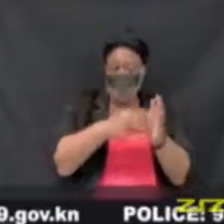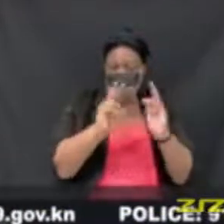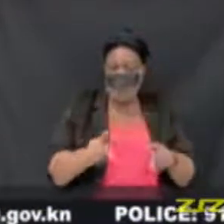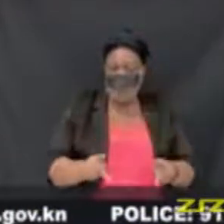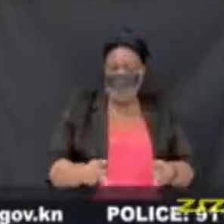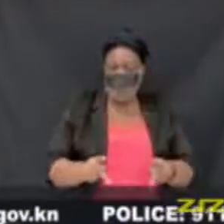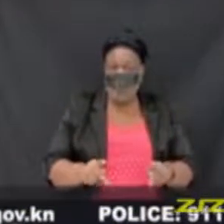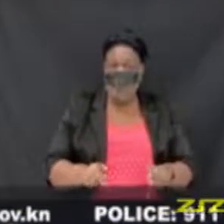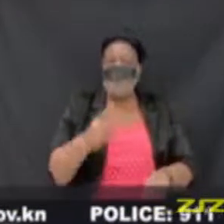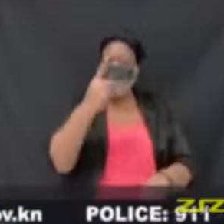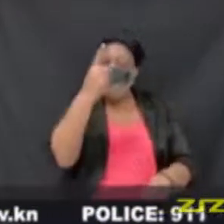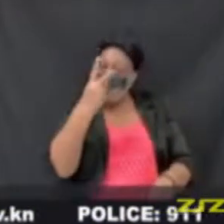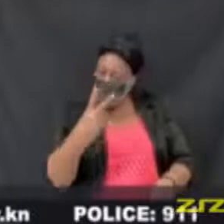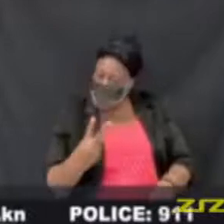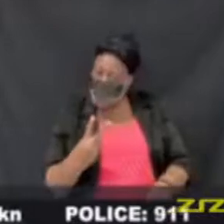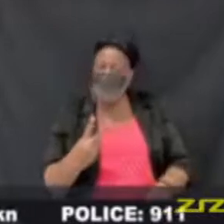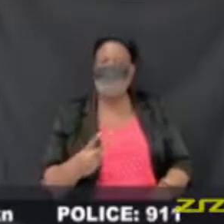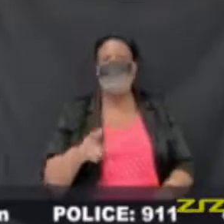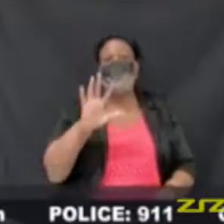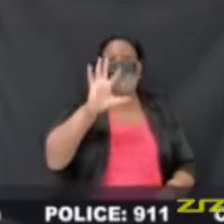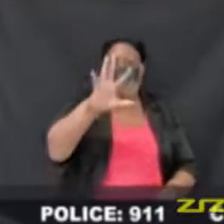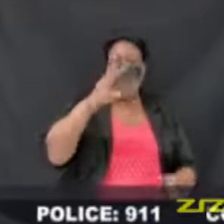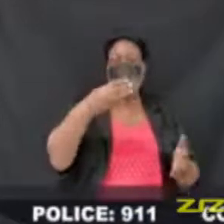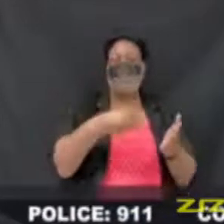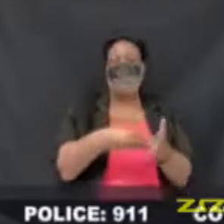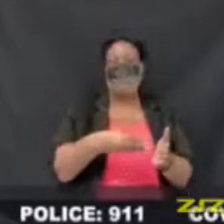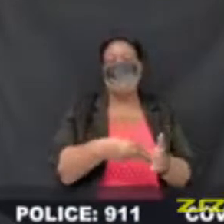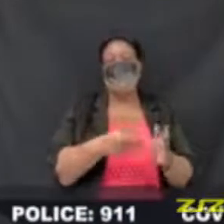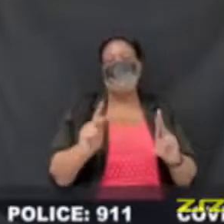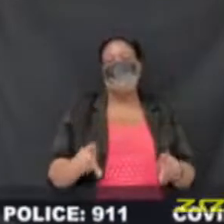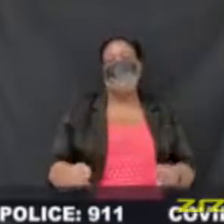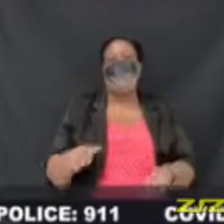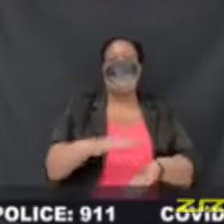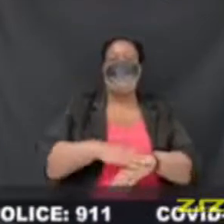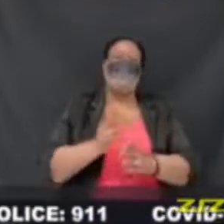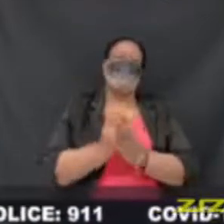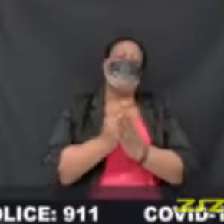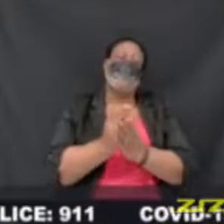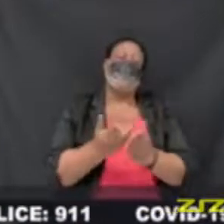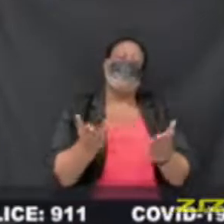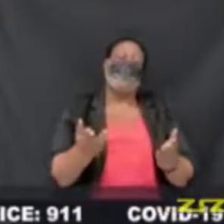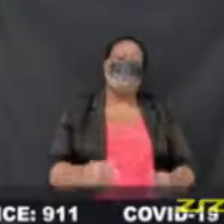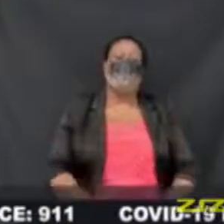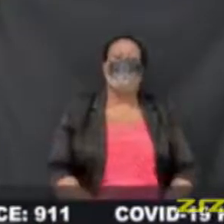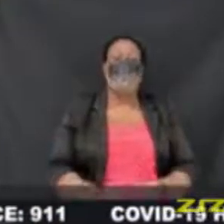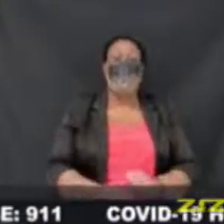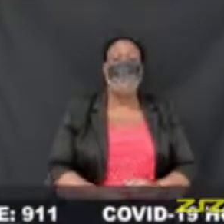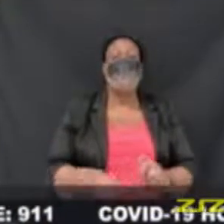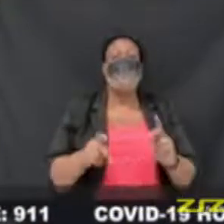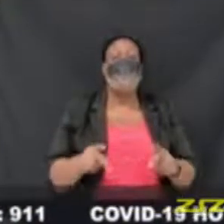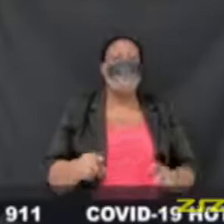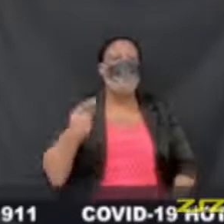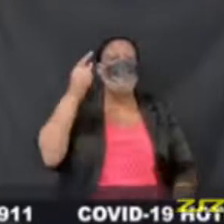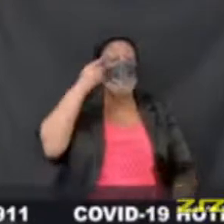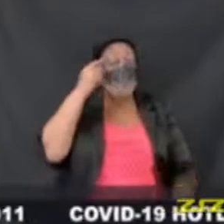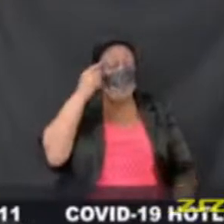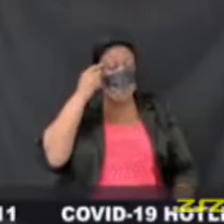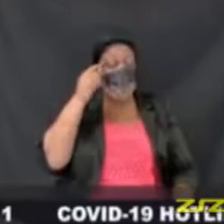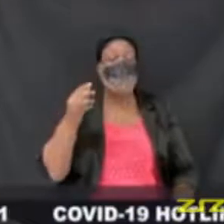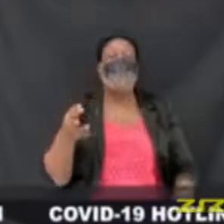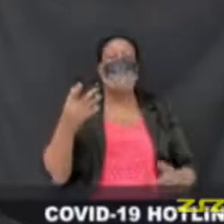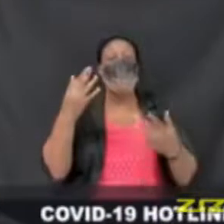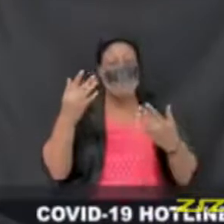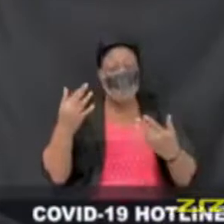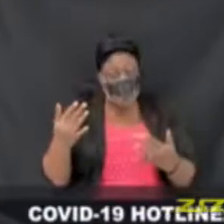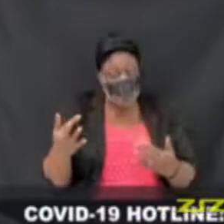being raised by service providers in the tourism sector. So I want us to be mindful that we are working with you. We are